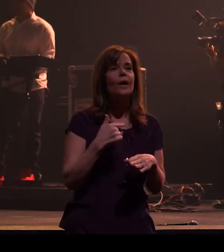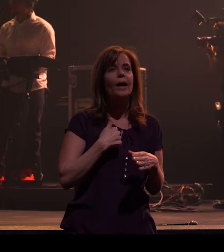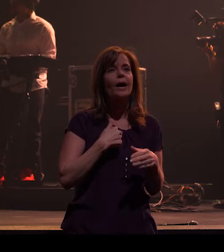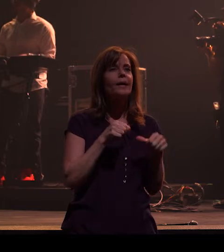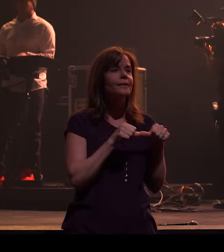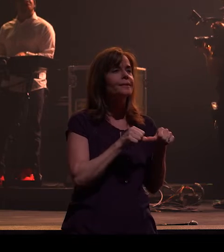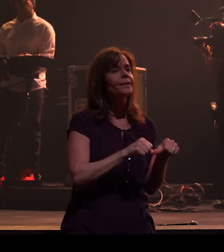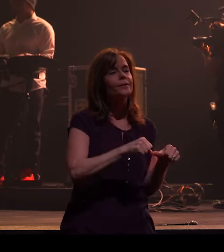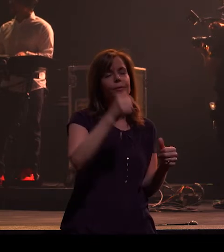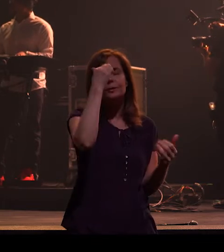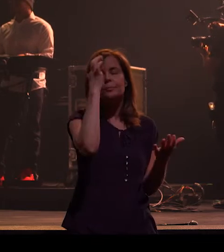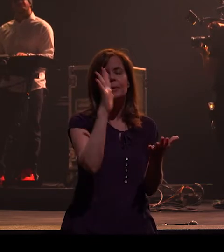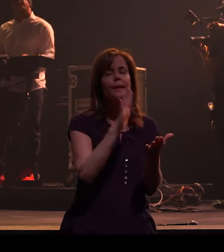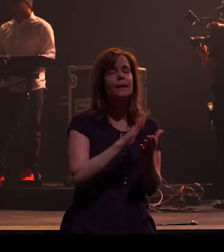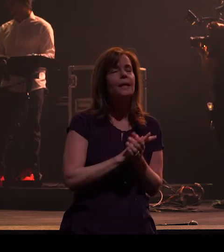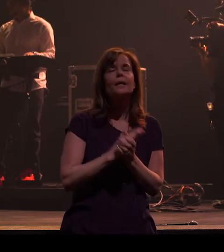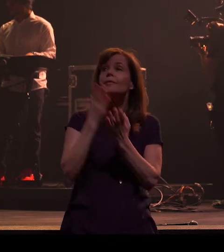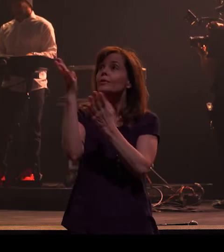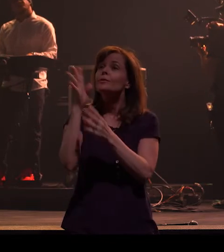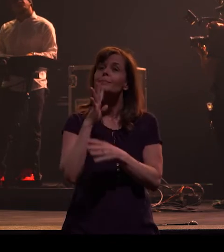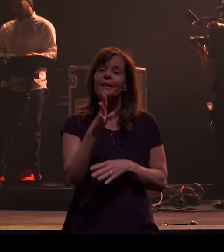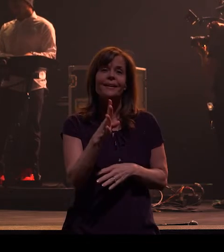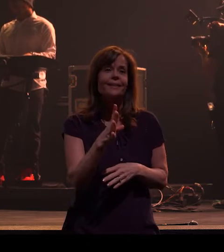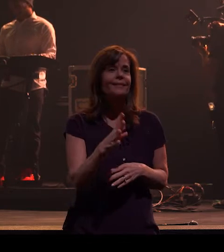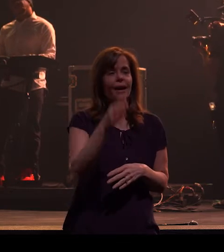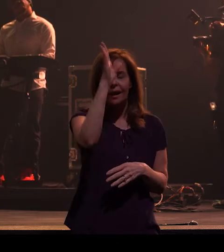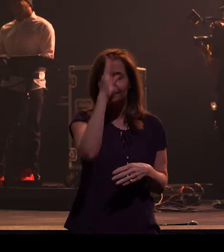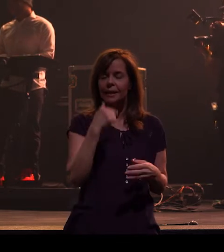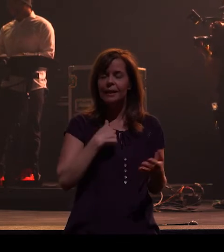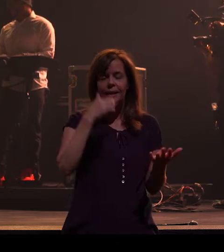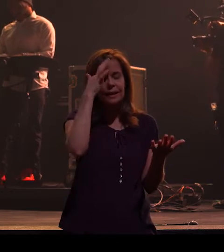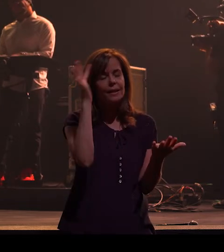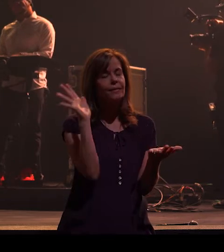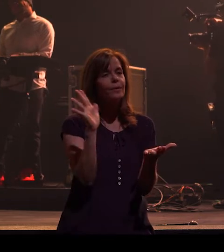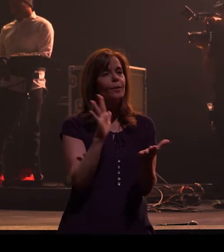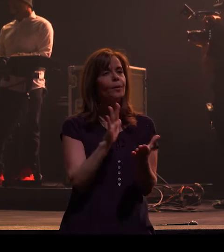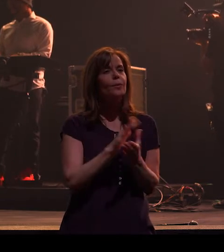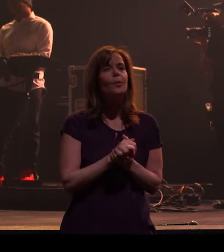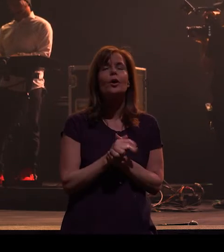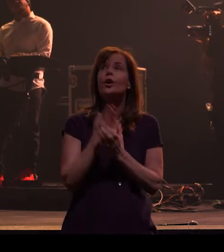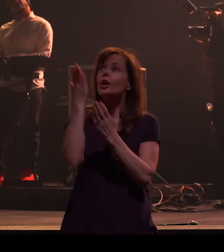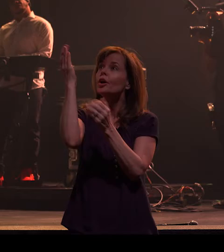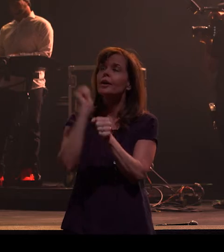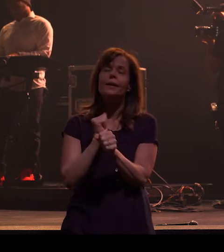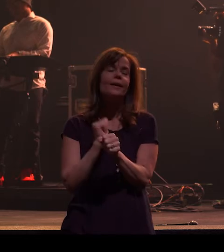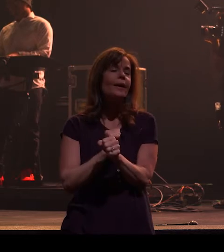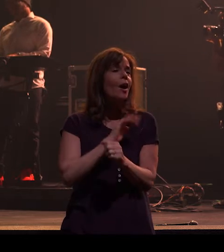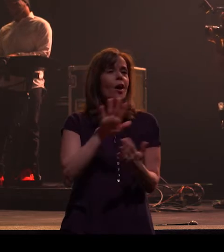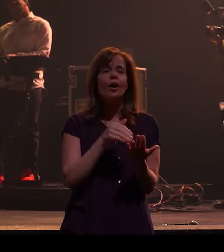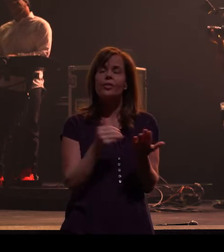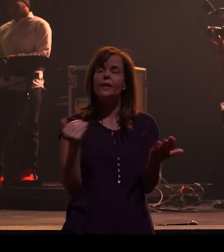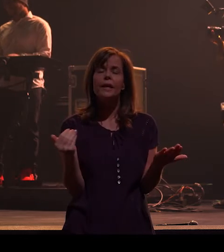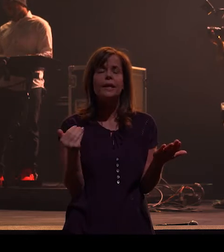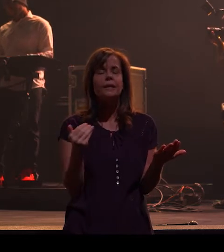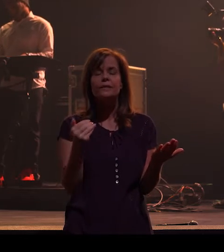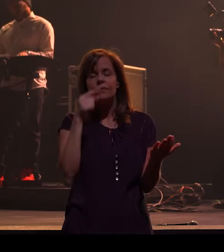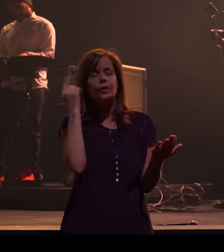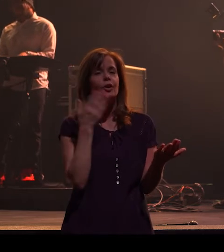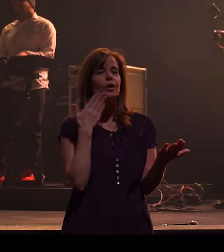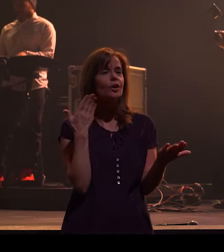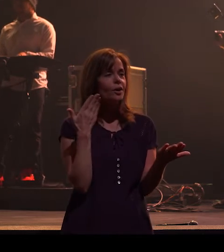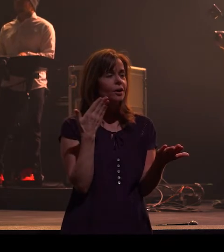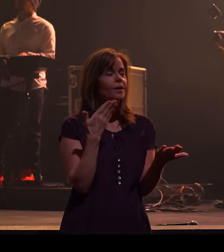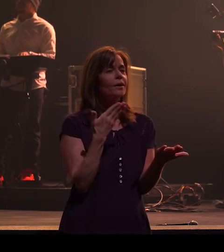still believe you're speaking. God, I believe you're working. All things